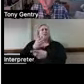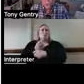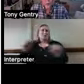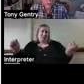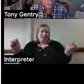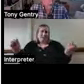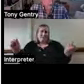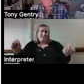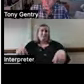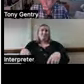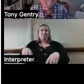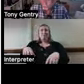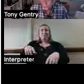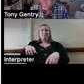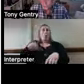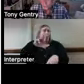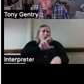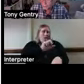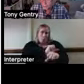home or on the job site